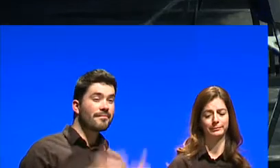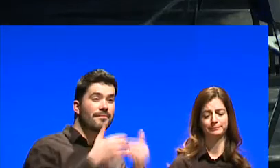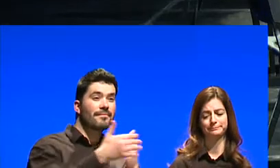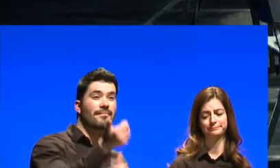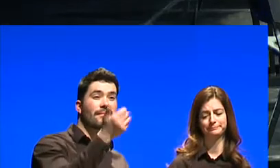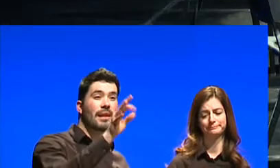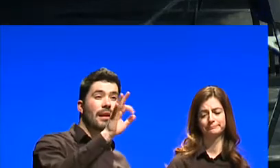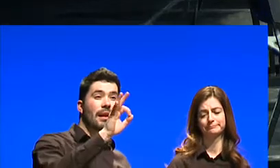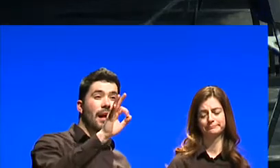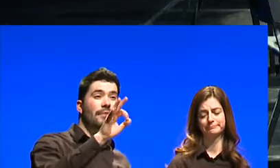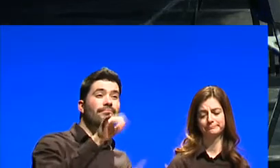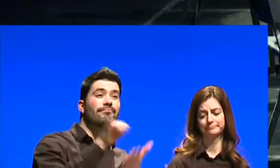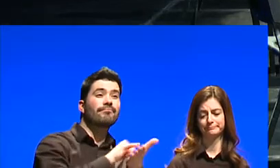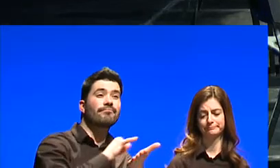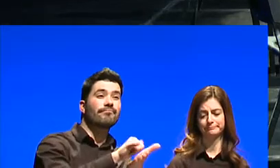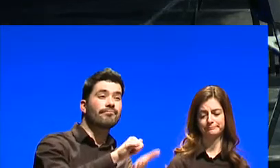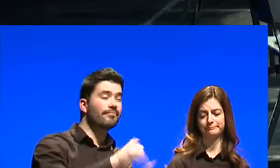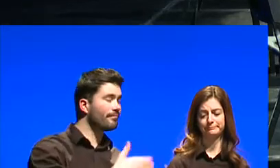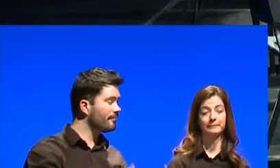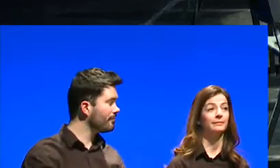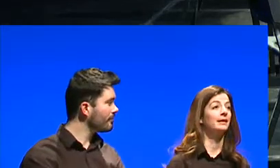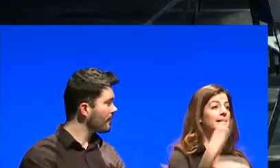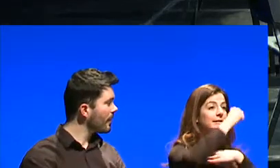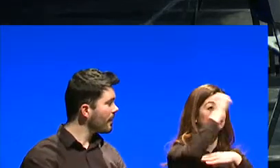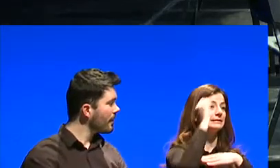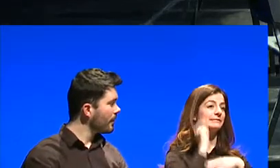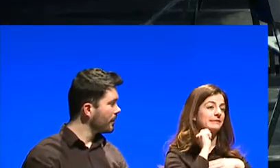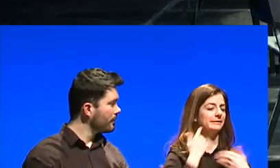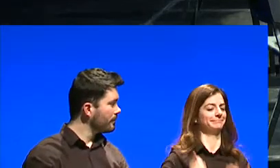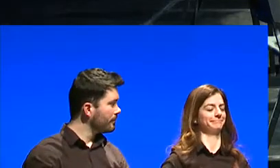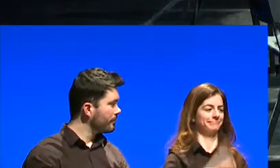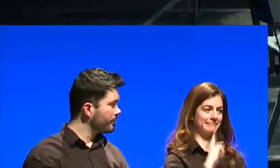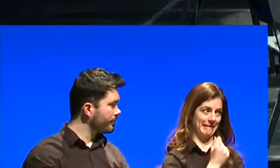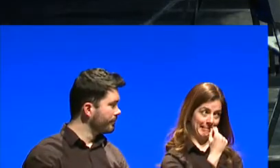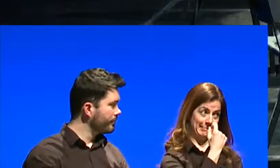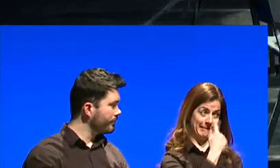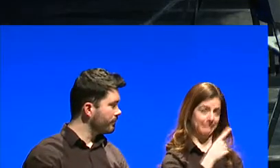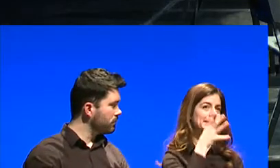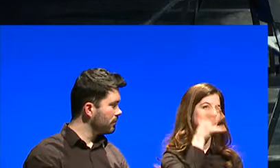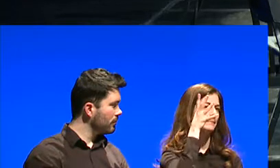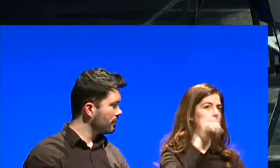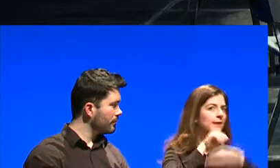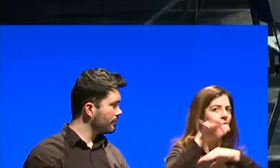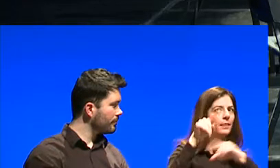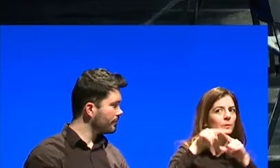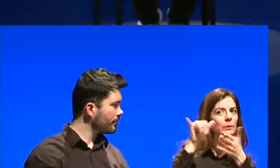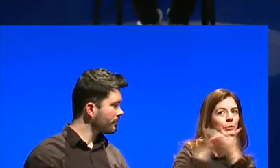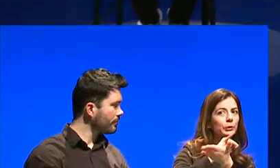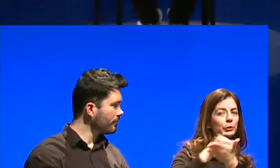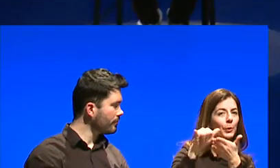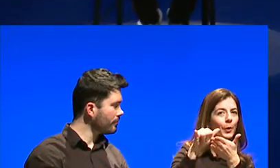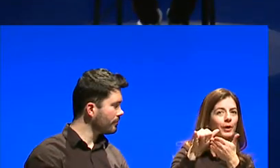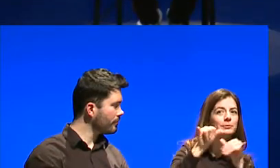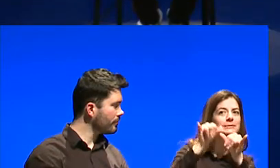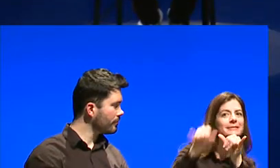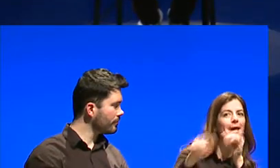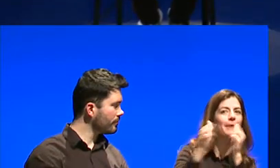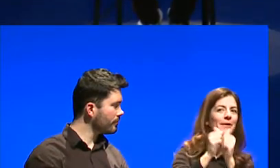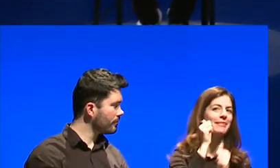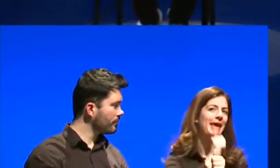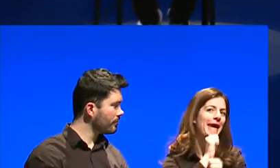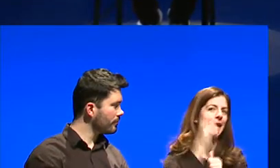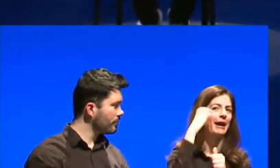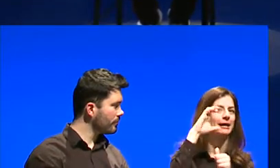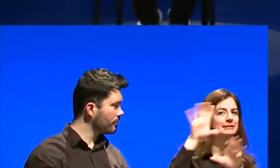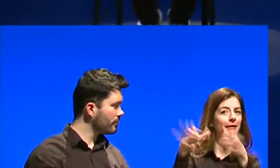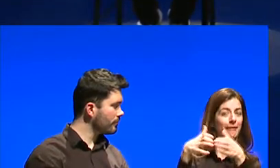1999. New York City. I'm 11 years old. My parents sent me to New York for the summer to stay with my aunts and cousins. New York